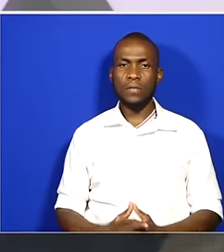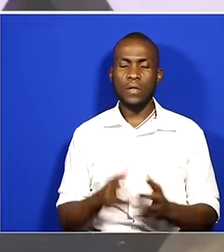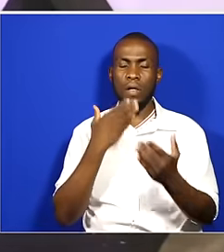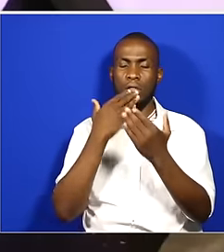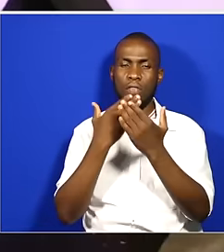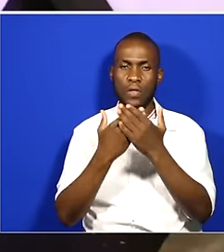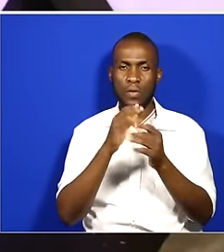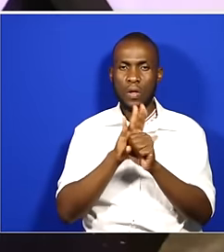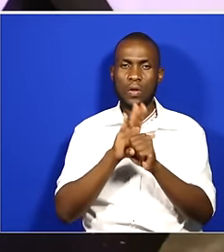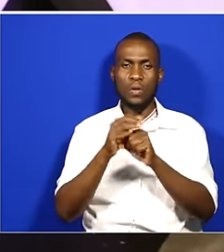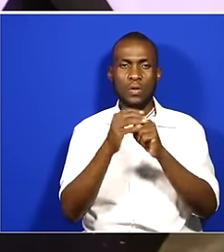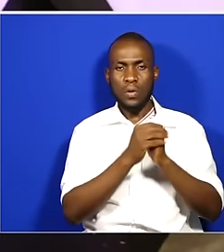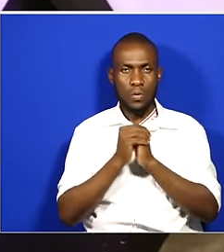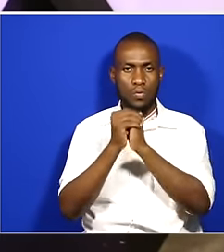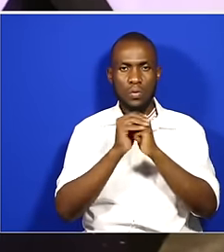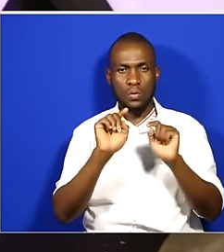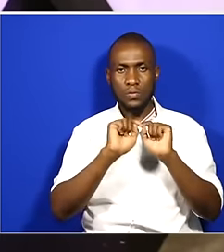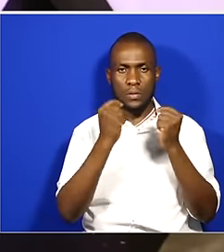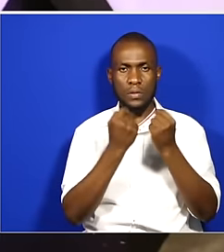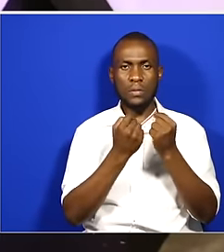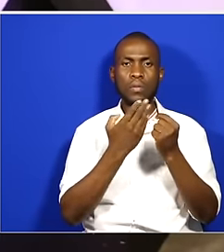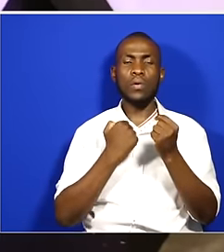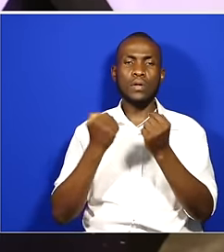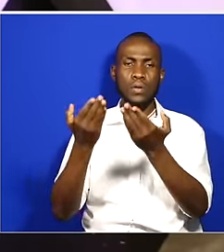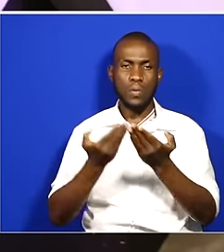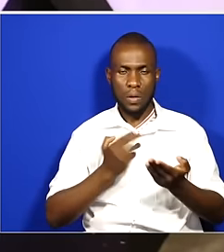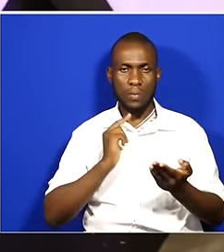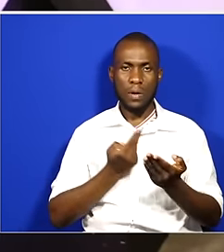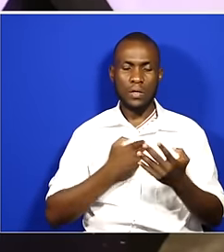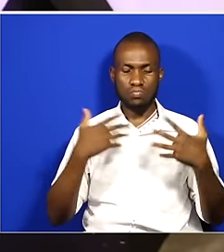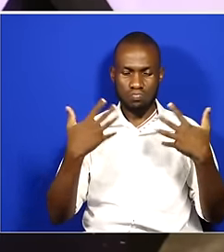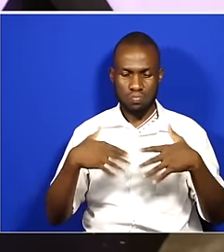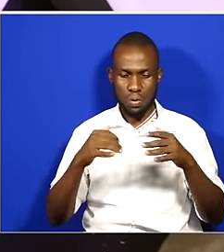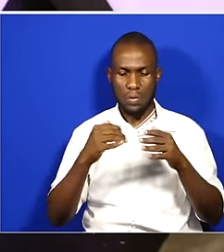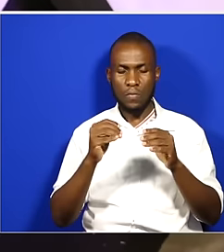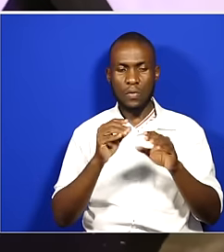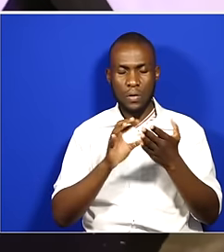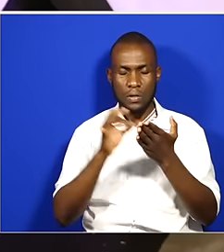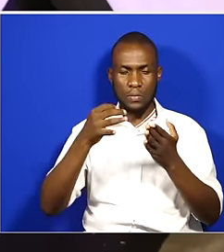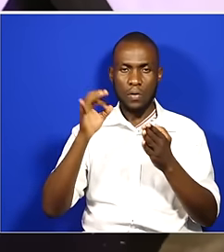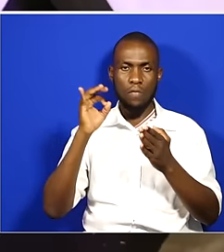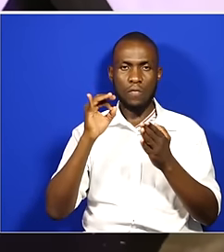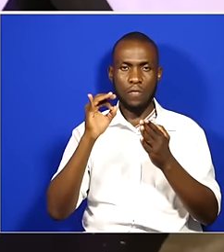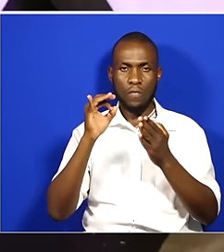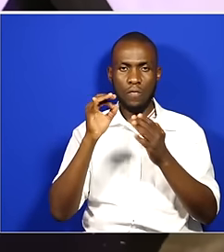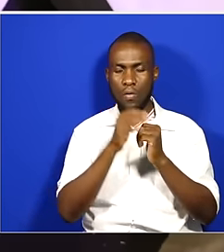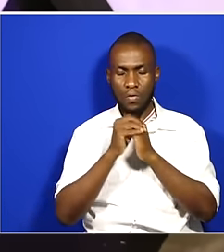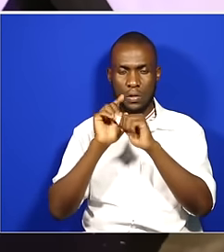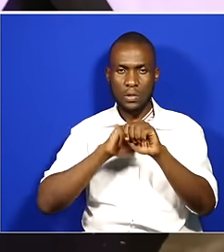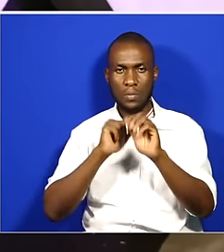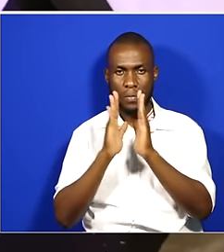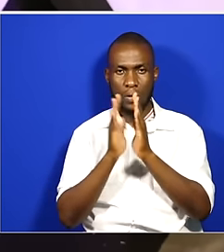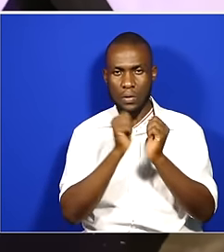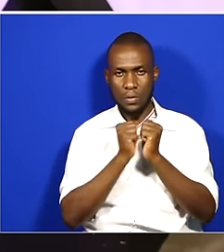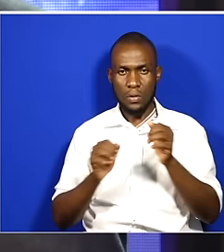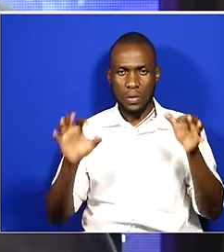Thank you so much, worship team. And I'd like to invite us to just continue in that wonderful spirit of worship as we intercede and pray